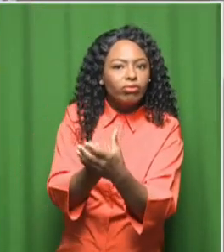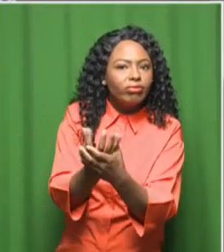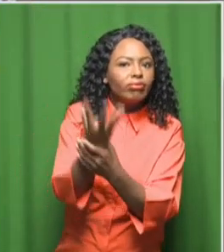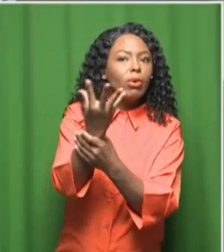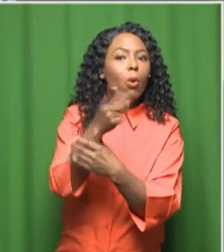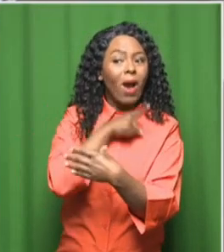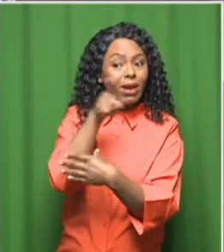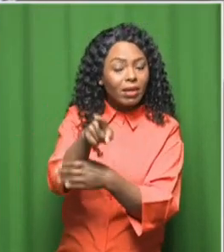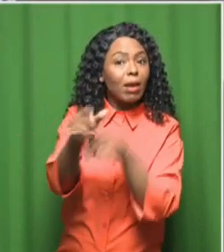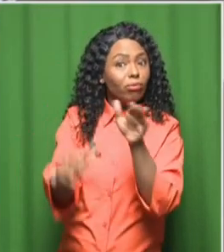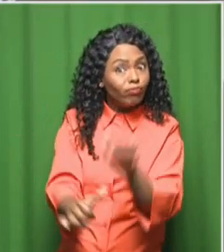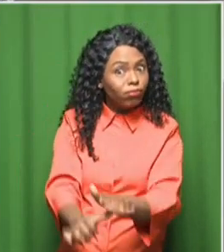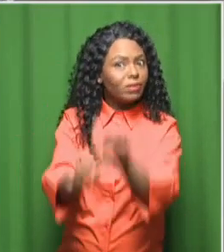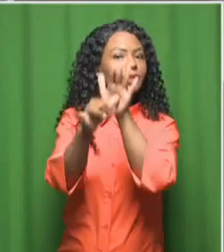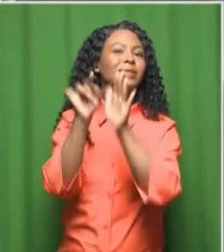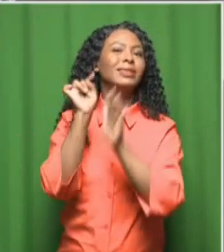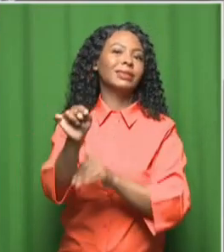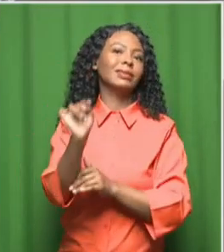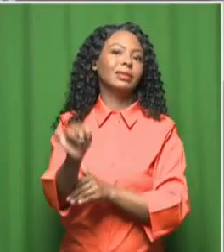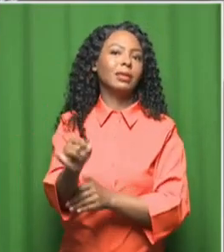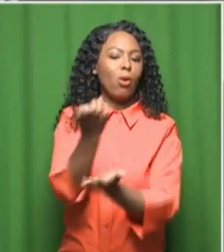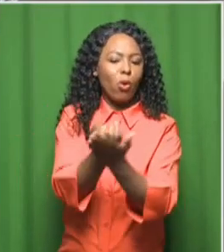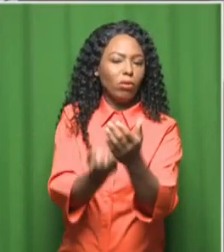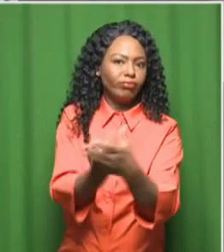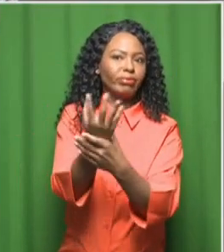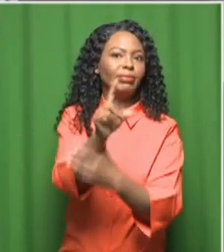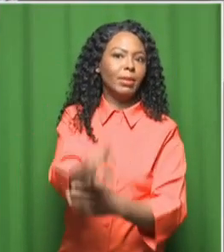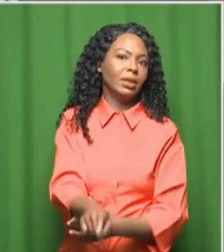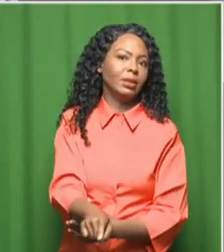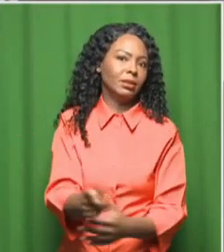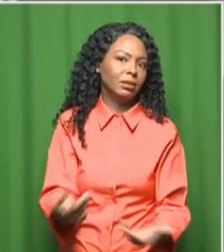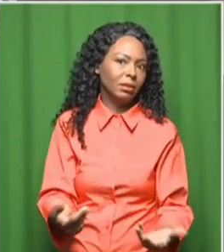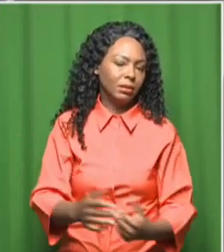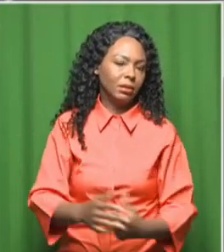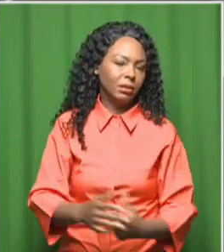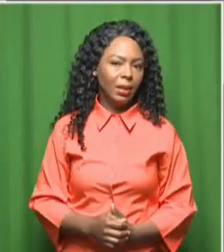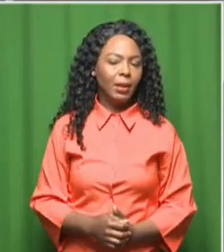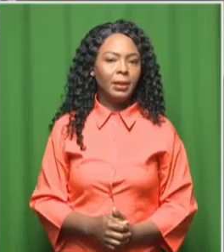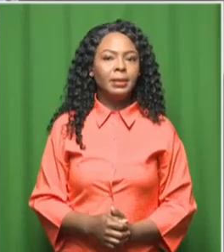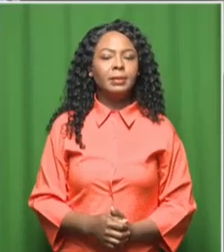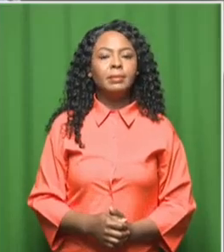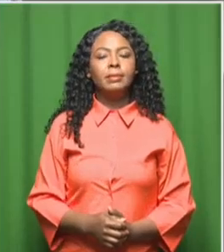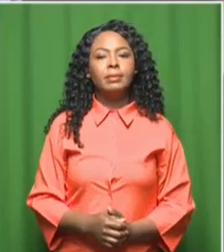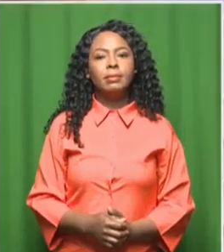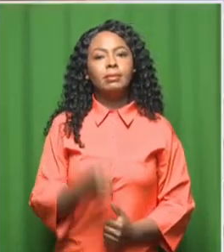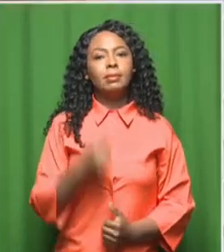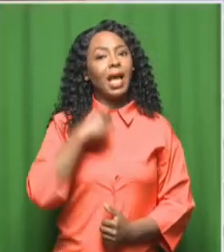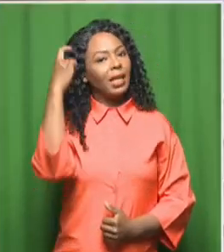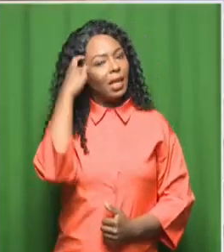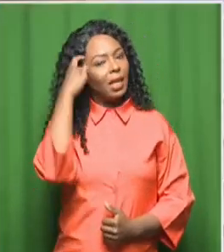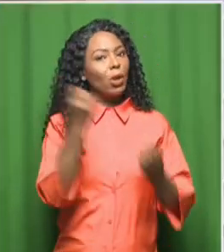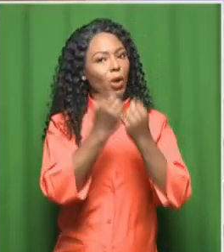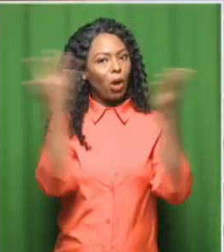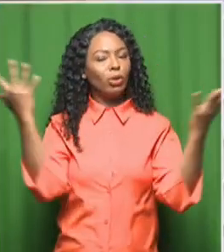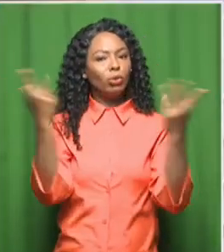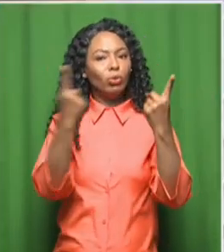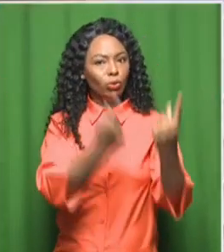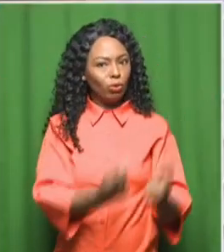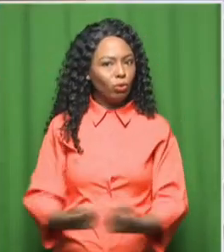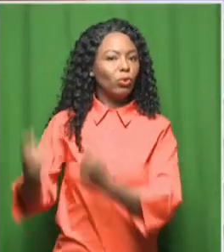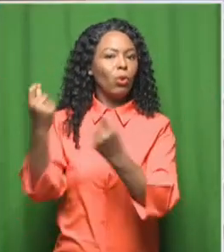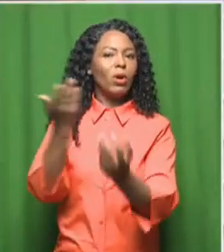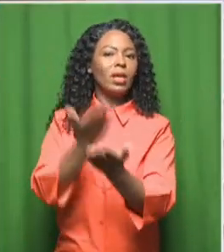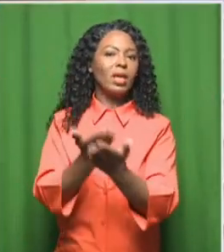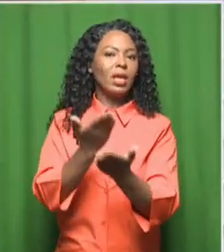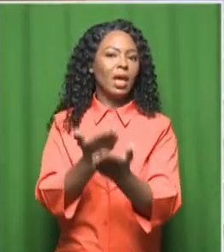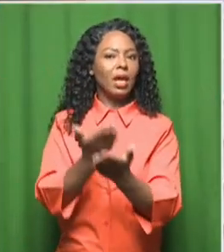be key in order for everything else to fall in place. So I think there's a lot that can be done outside of